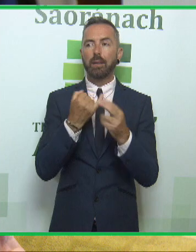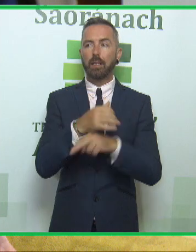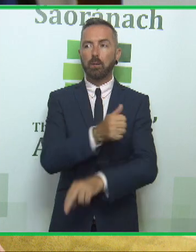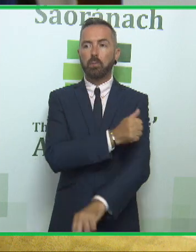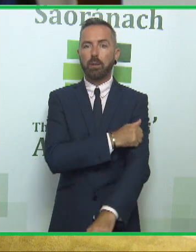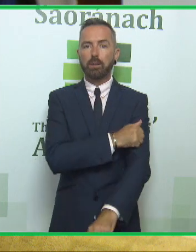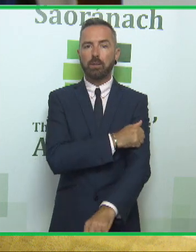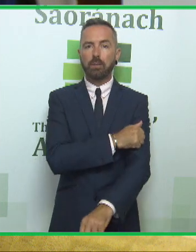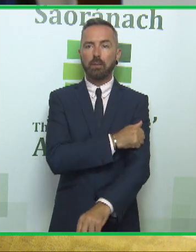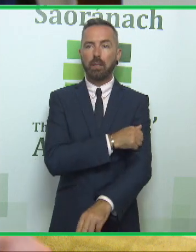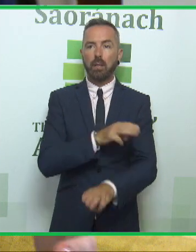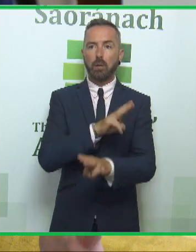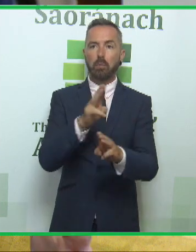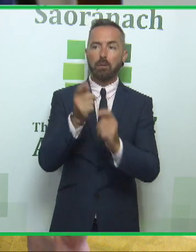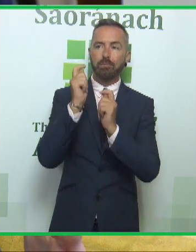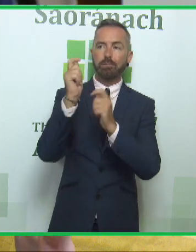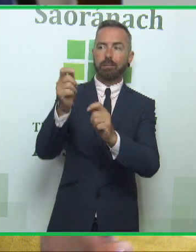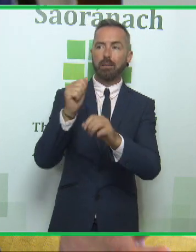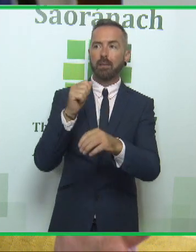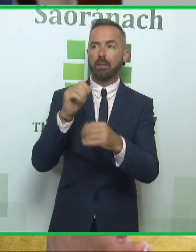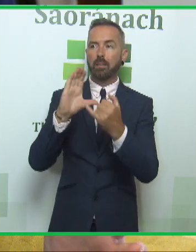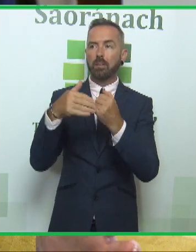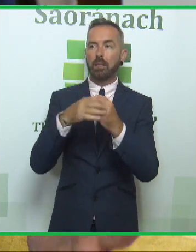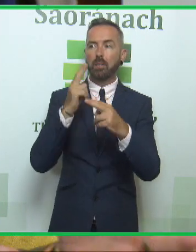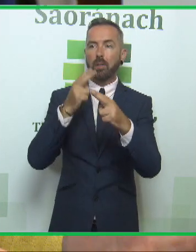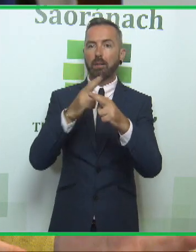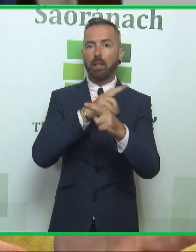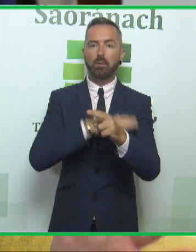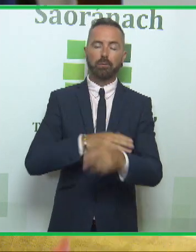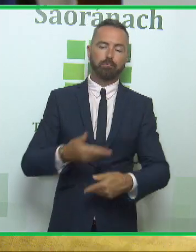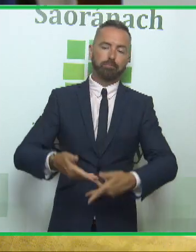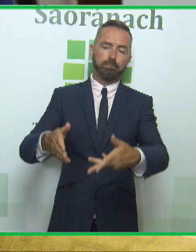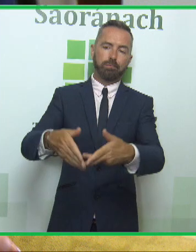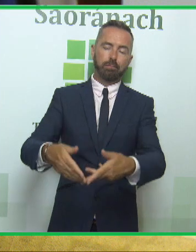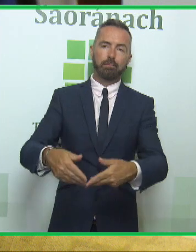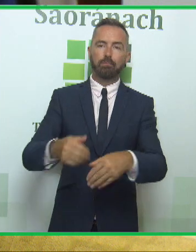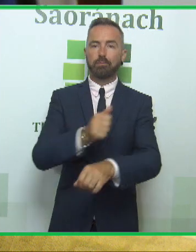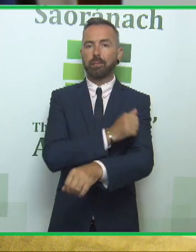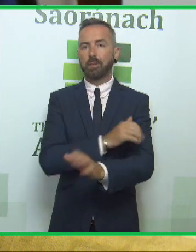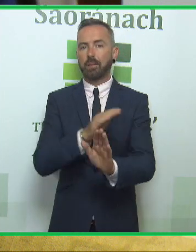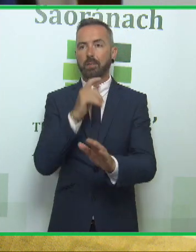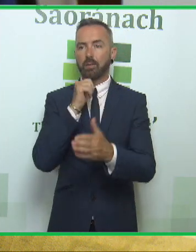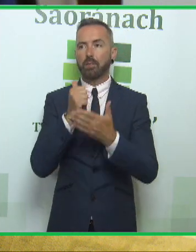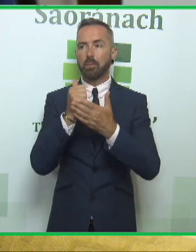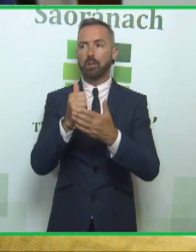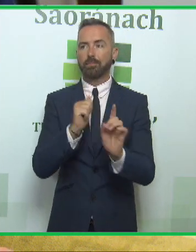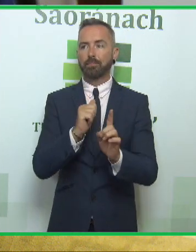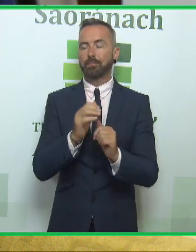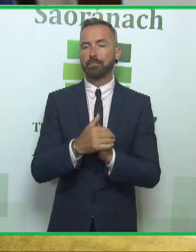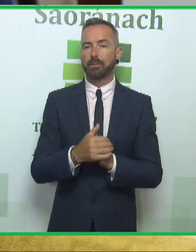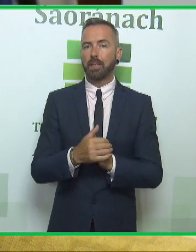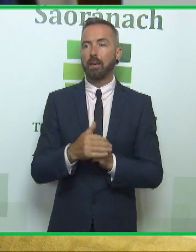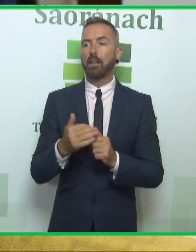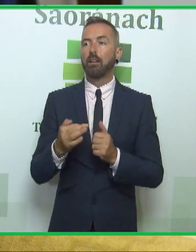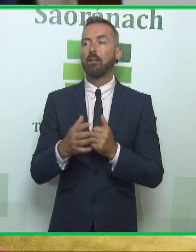give people an access out rather than just putting them in prison and giving them no support, that kind of pays dividends. So